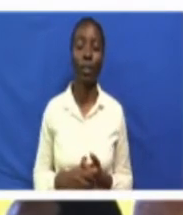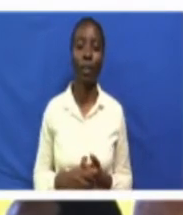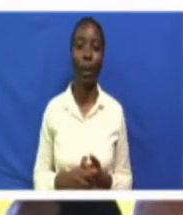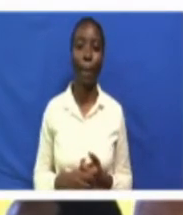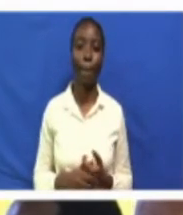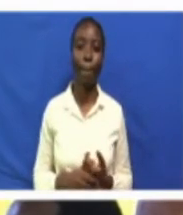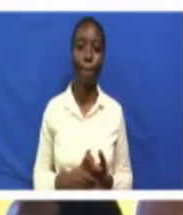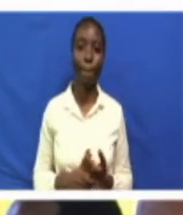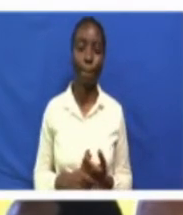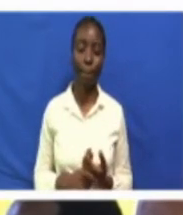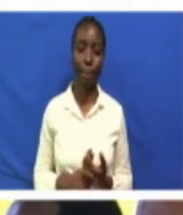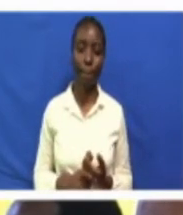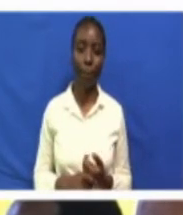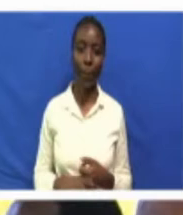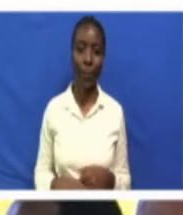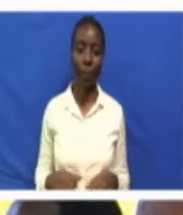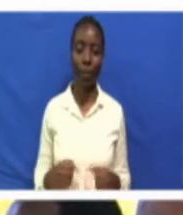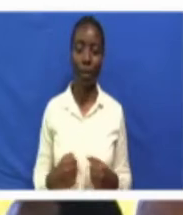postulates